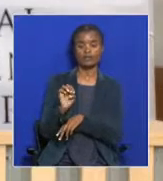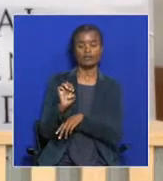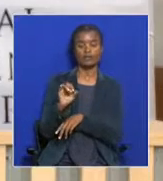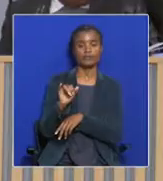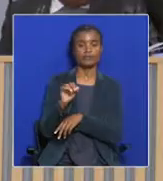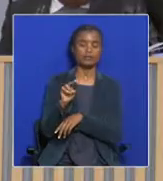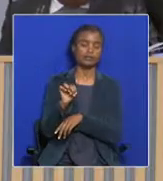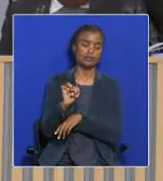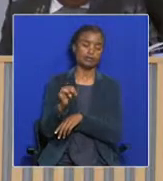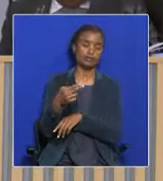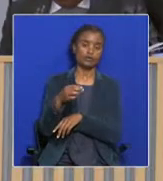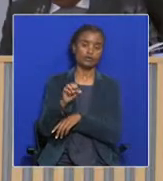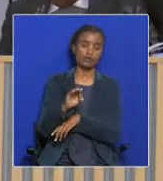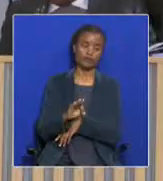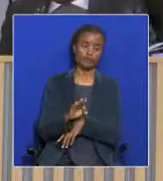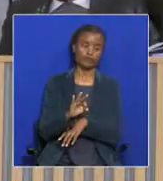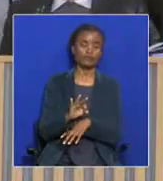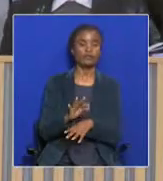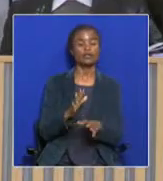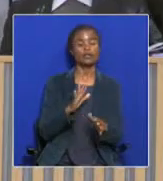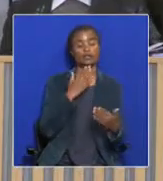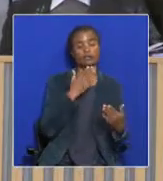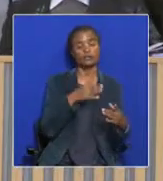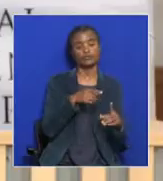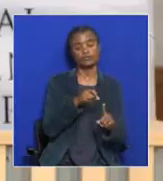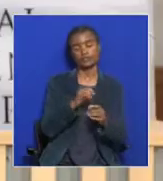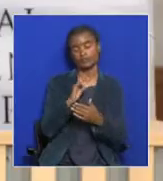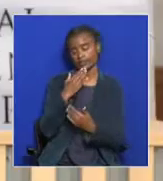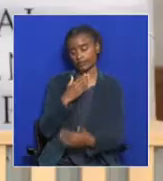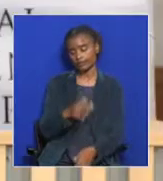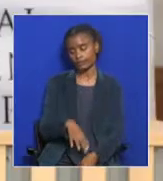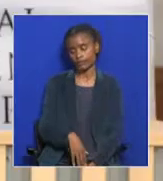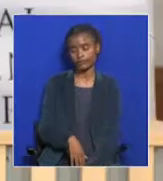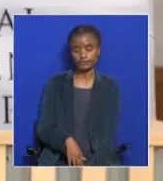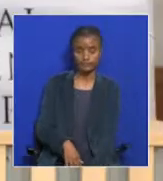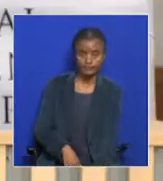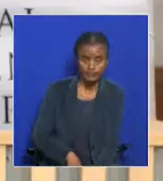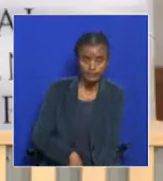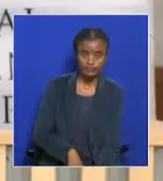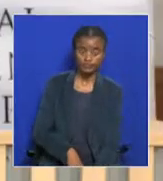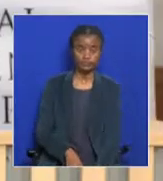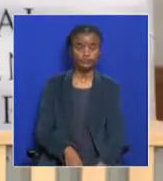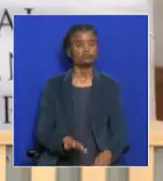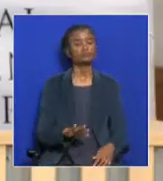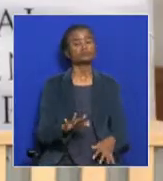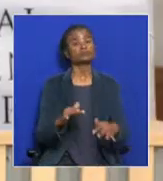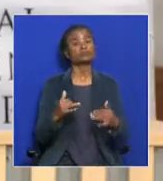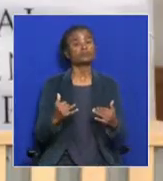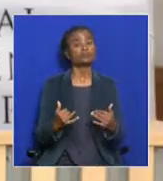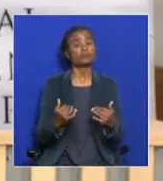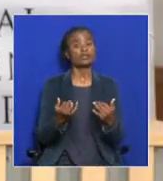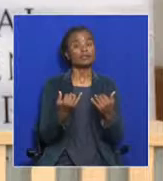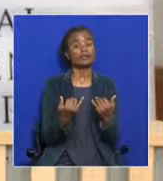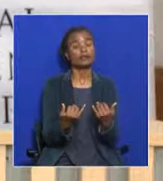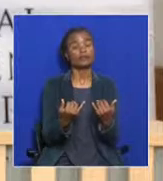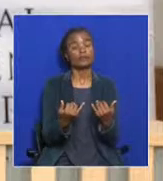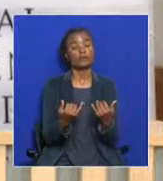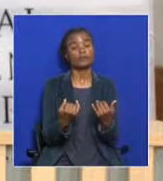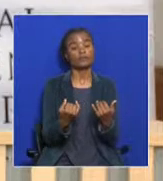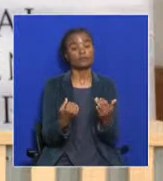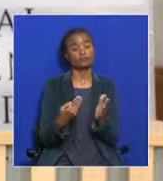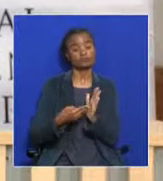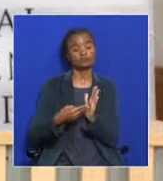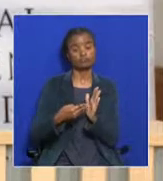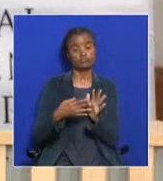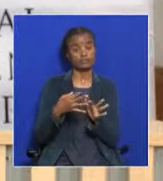Chair. Thank you. Okay. Colonel, does that cover the situation? As the